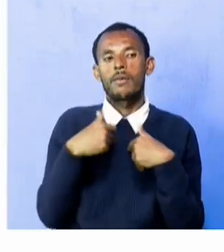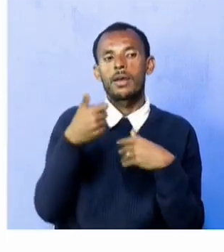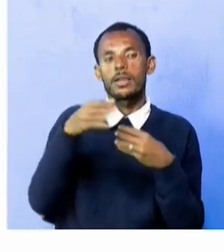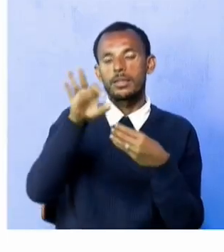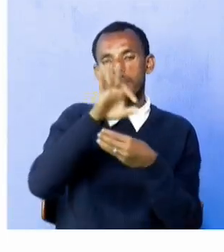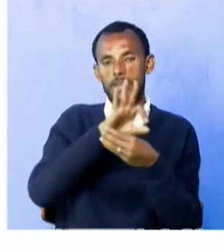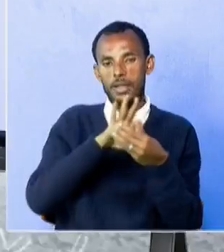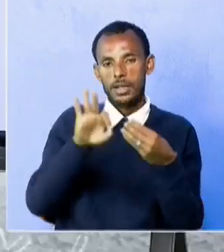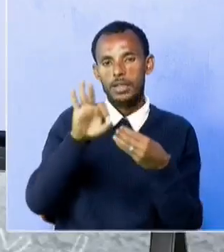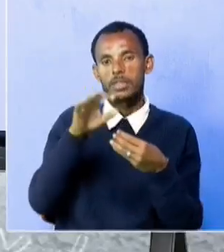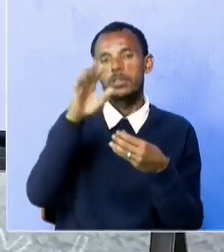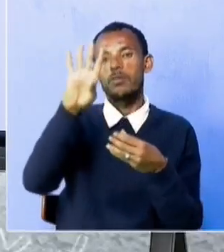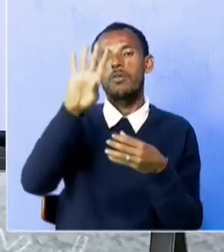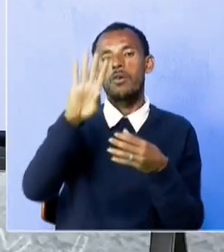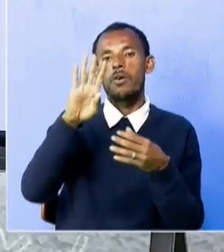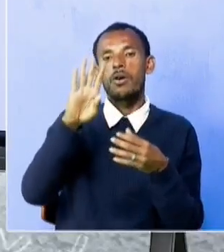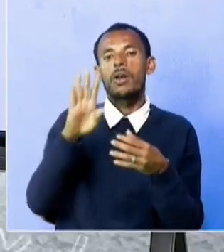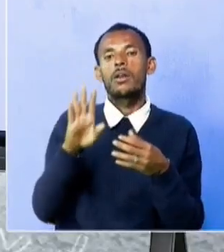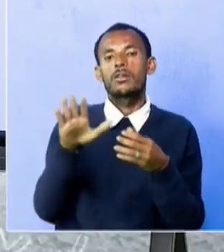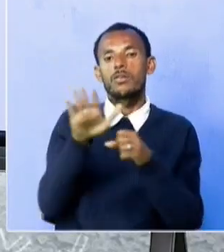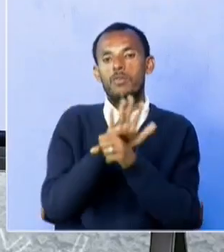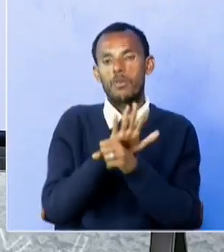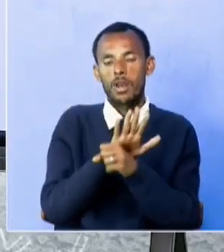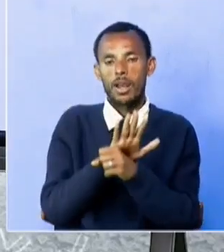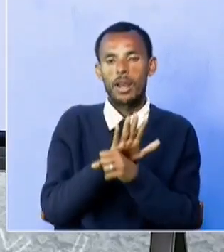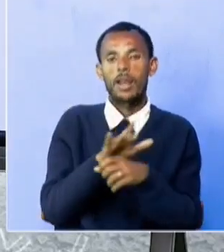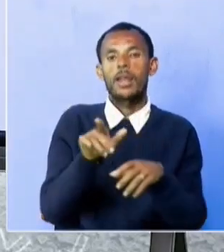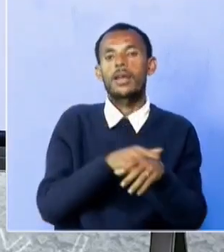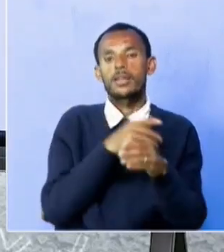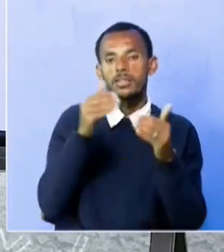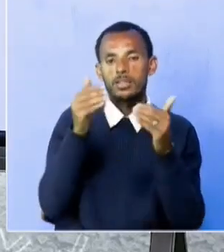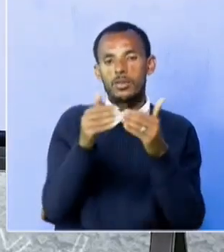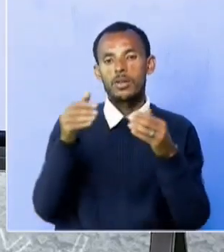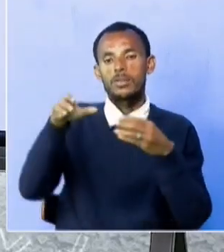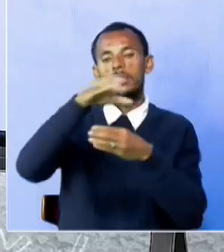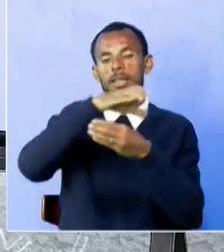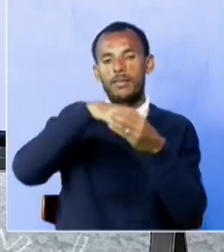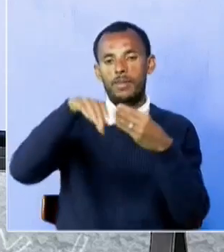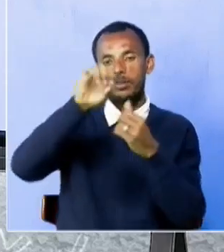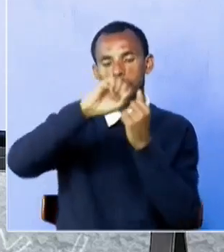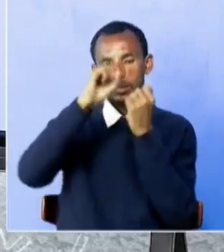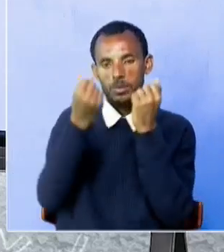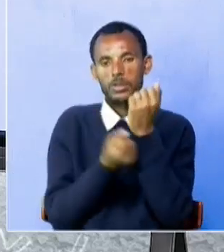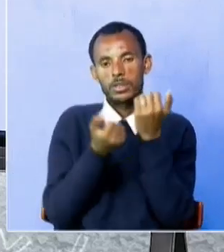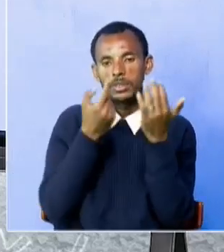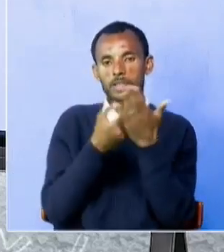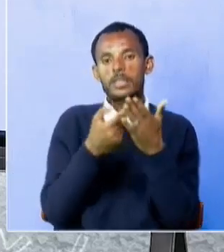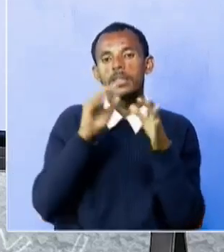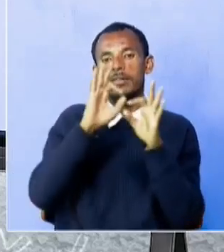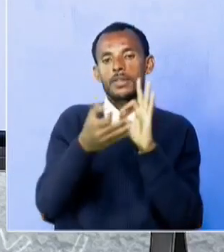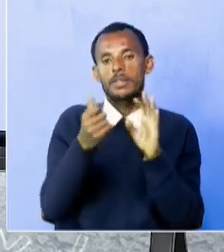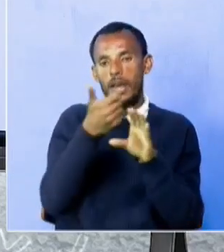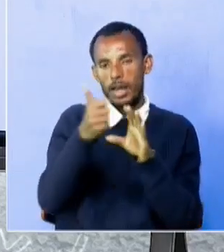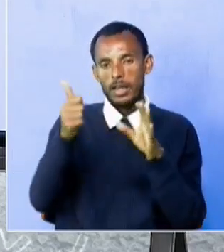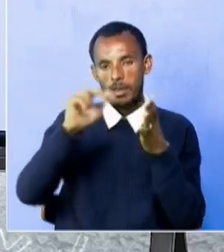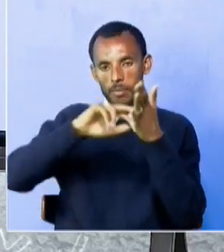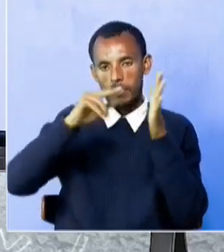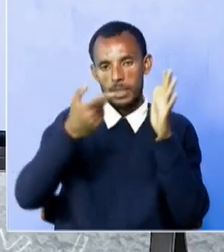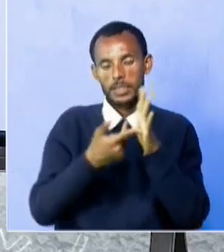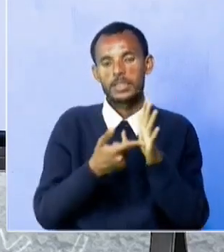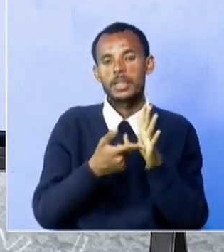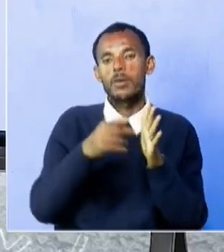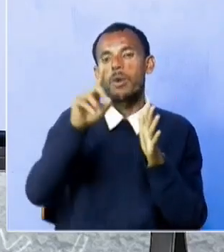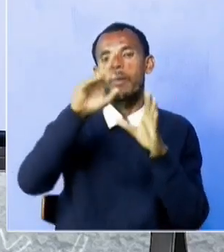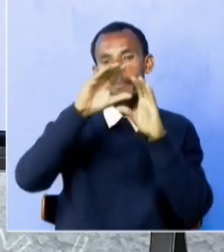the full length of this circle is called a circumference. Based on this definition, an arc is a certain